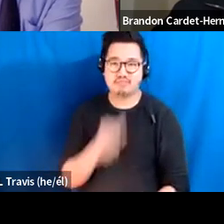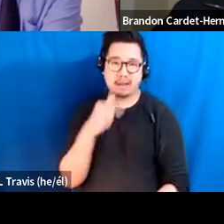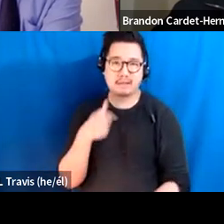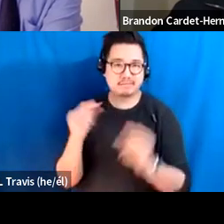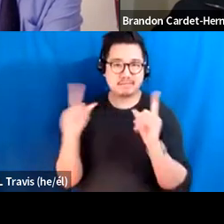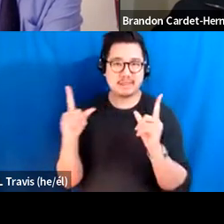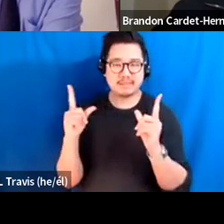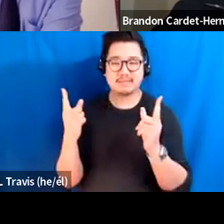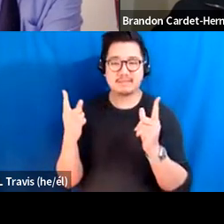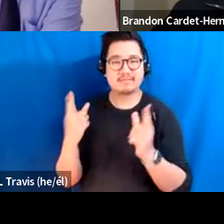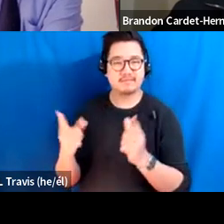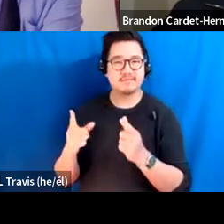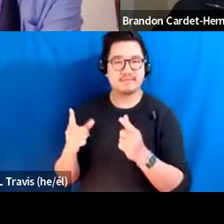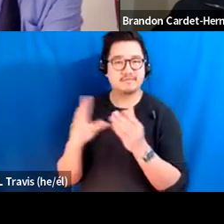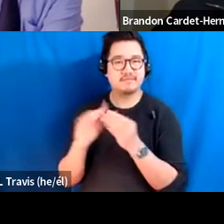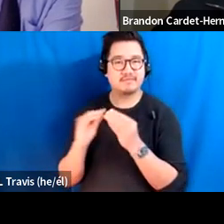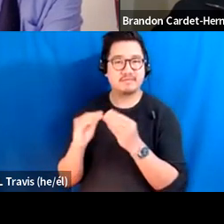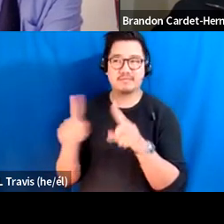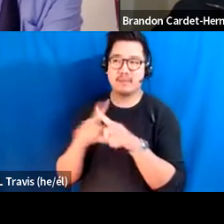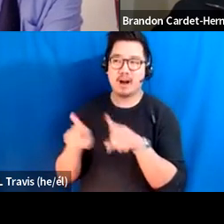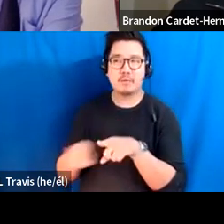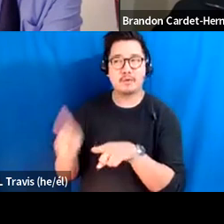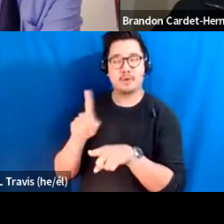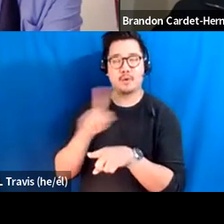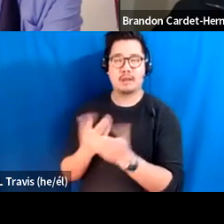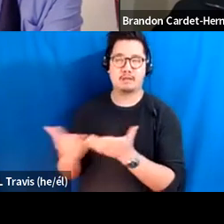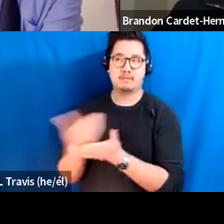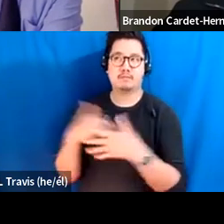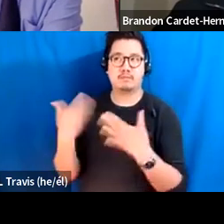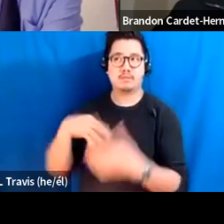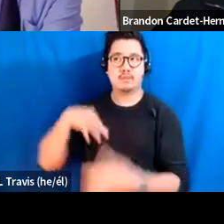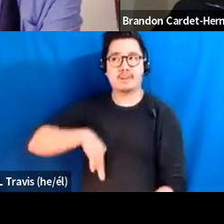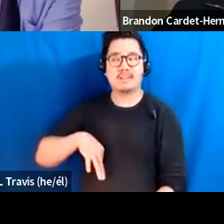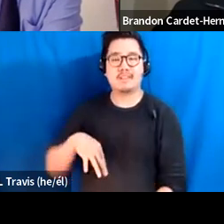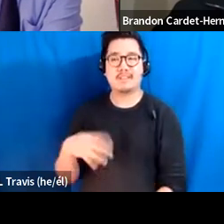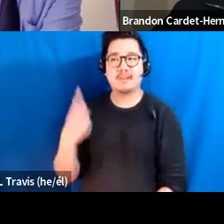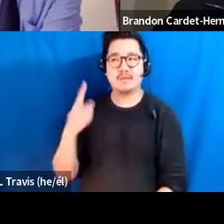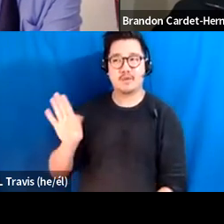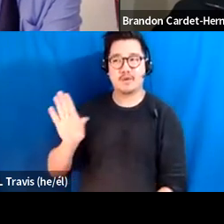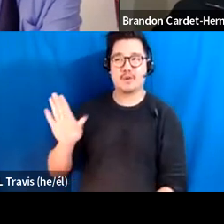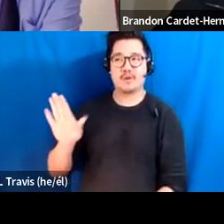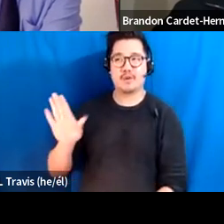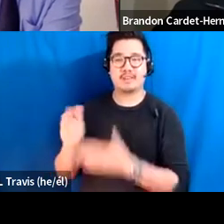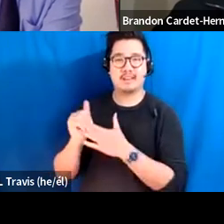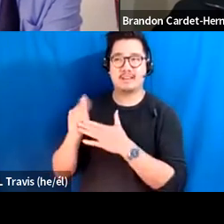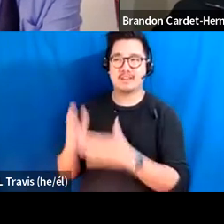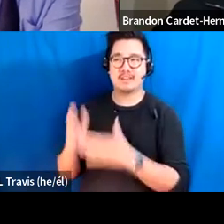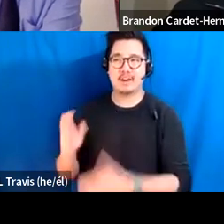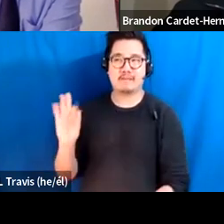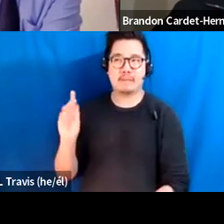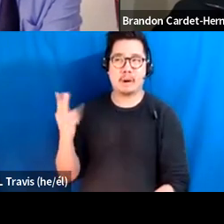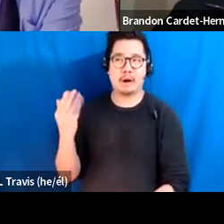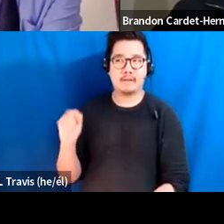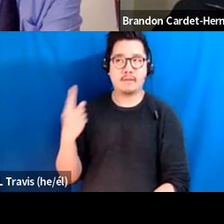that but you also deserve a tremendous amount of credit uh for your leadership of the burke um for many years